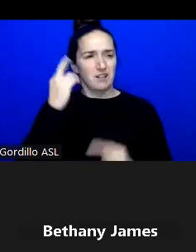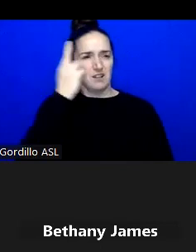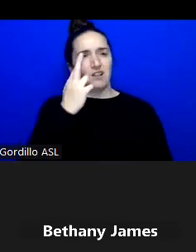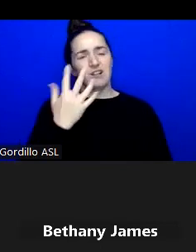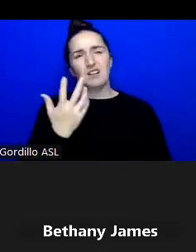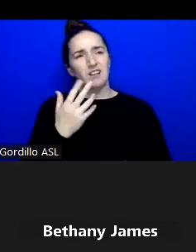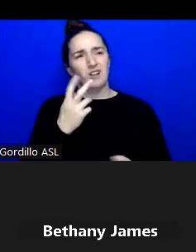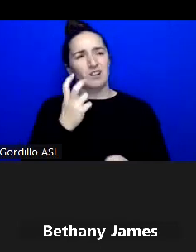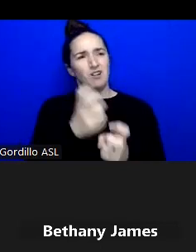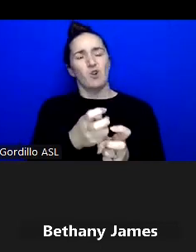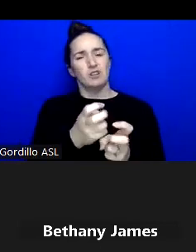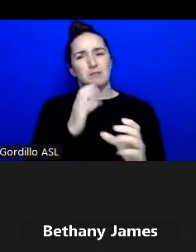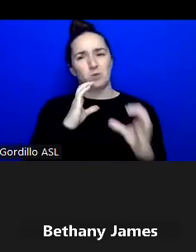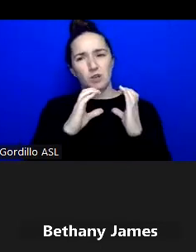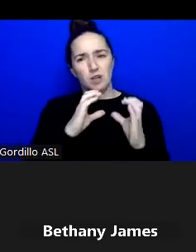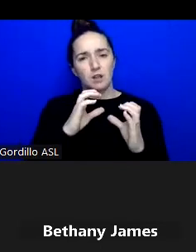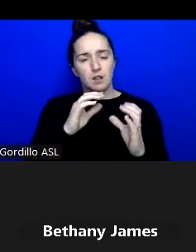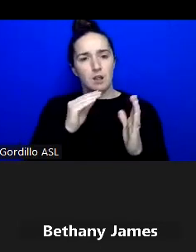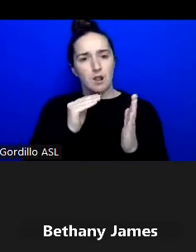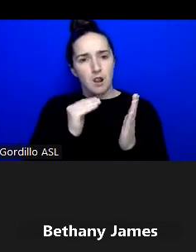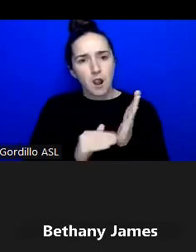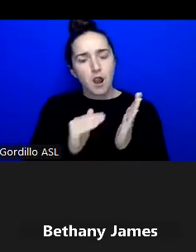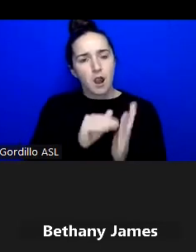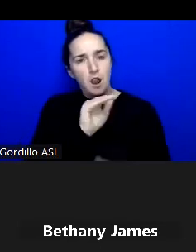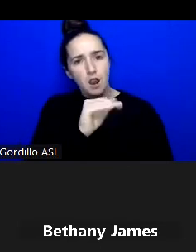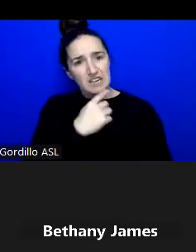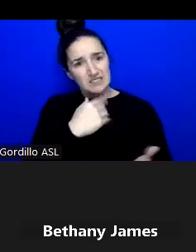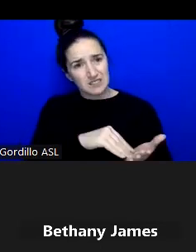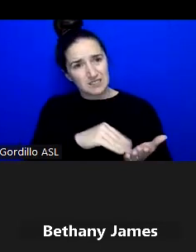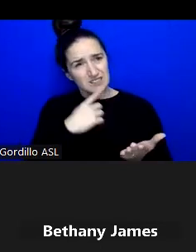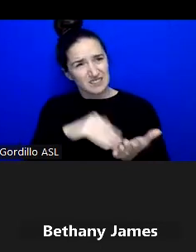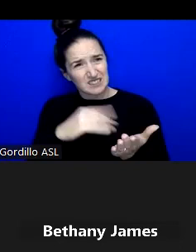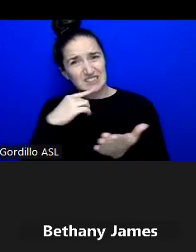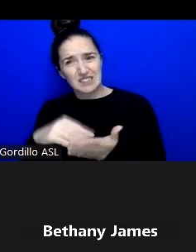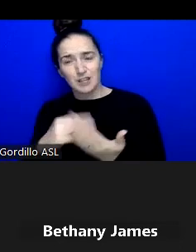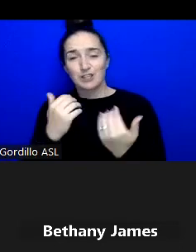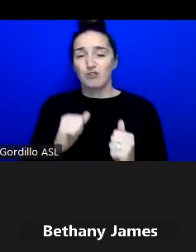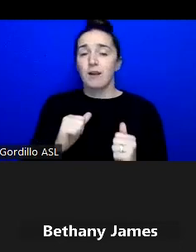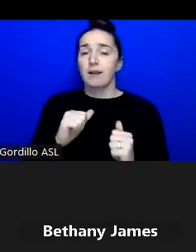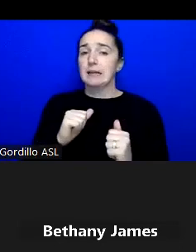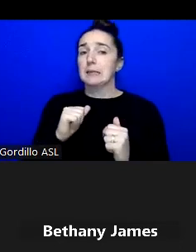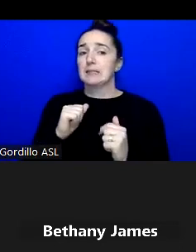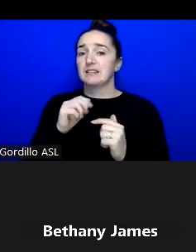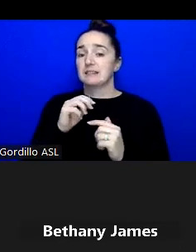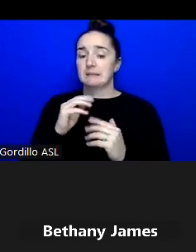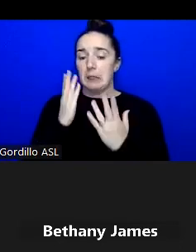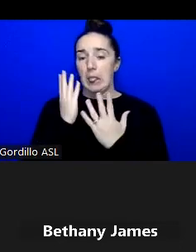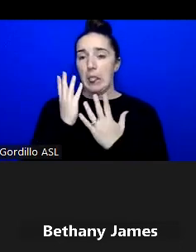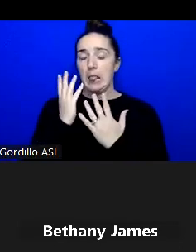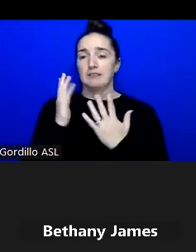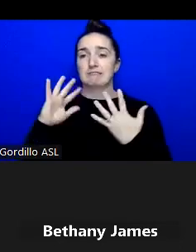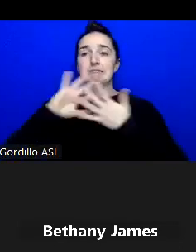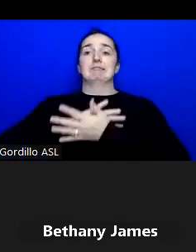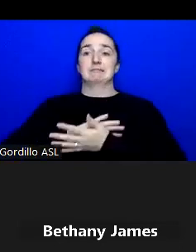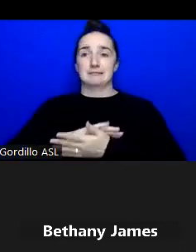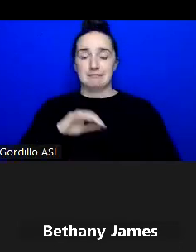for repetition, they're kind of trying to fake it out and help people or make people think that they know what's being said, or they're a